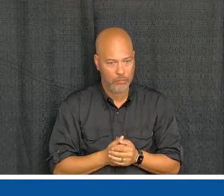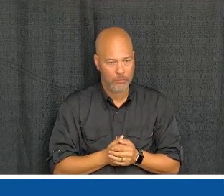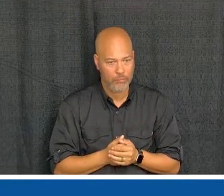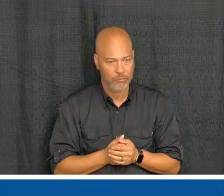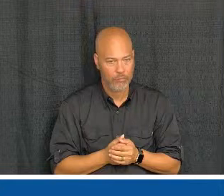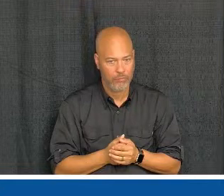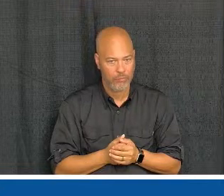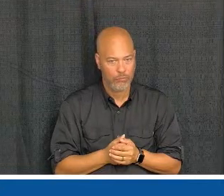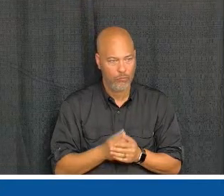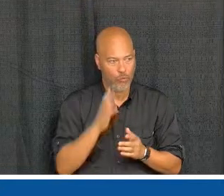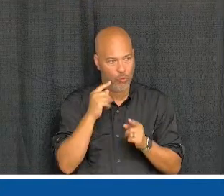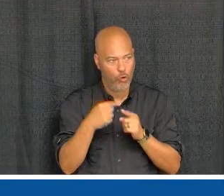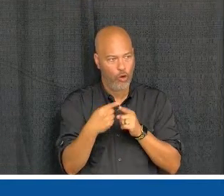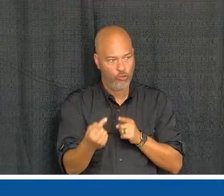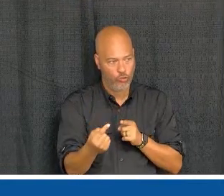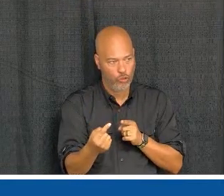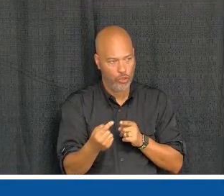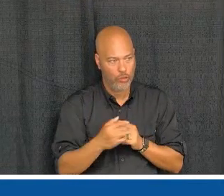And across the street,